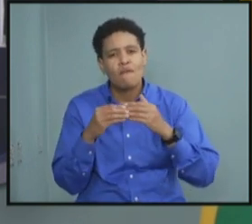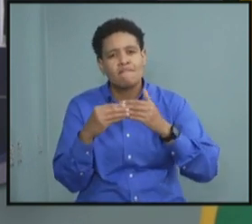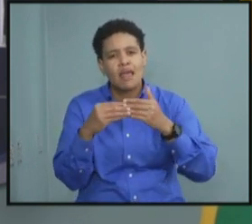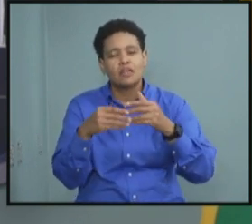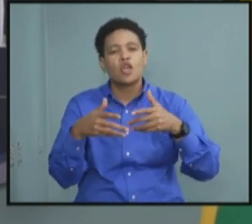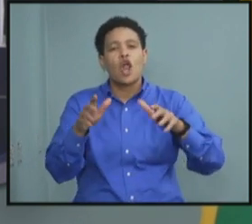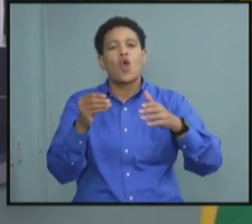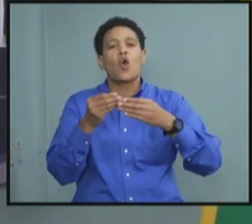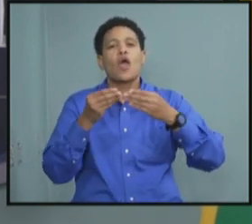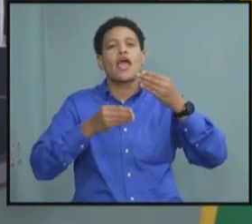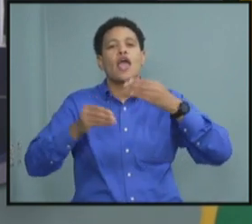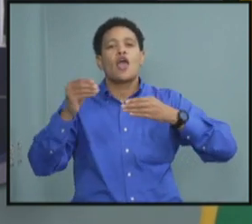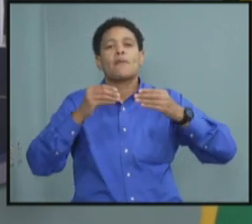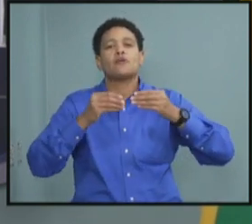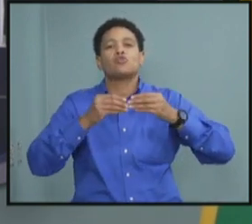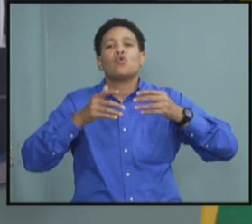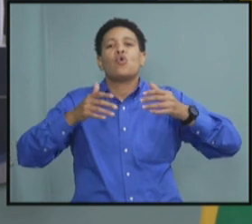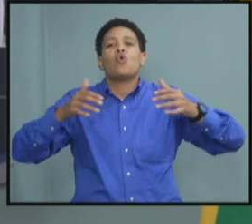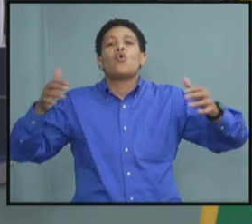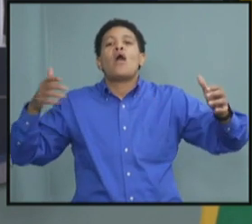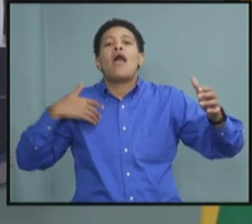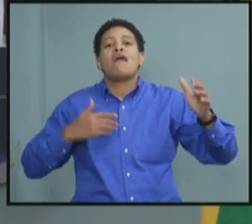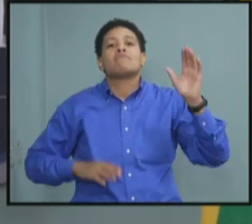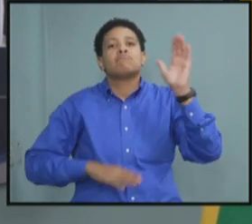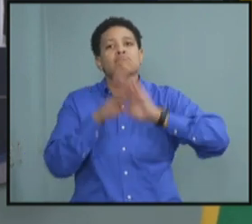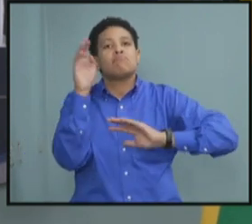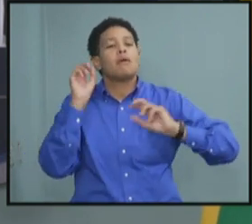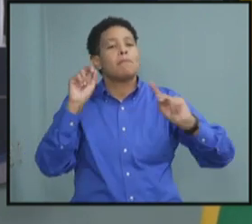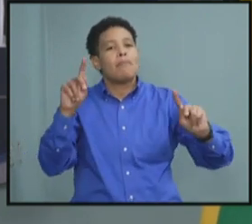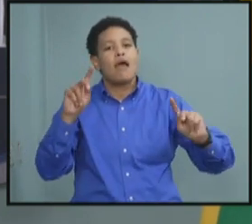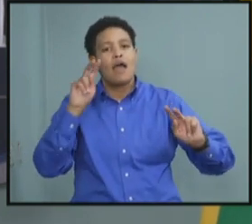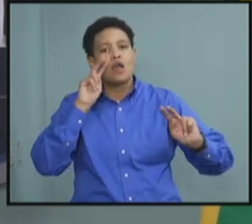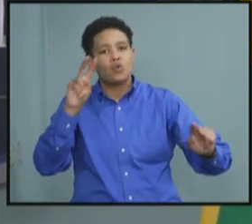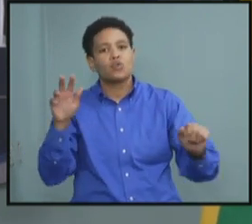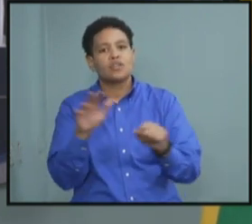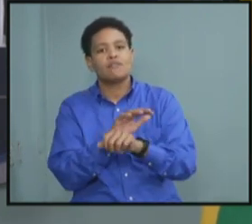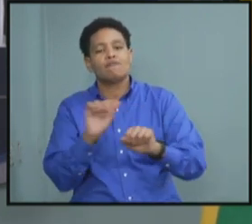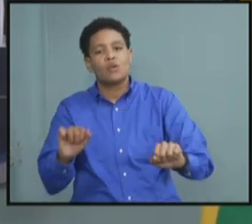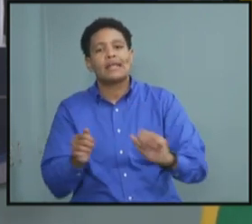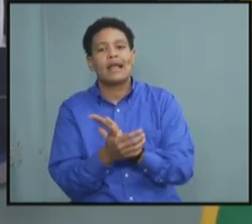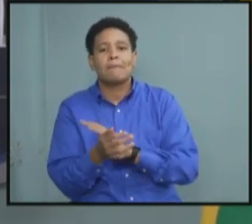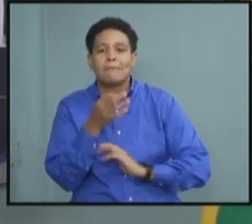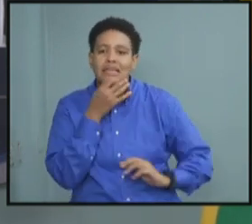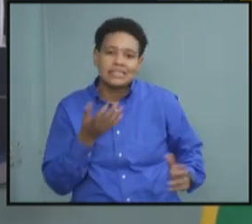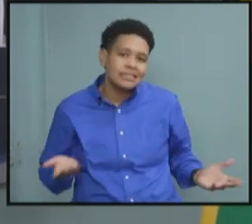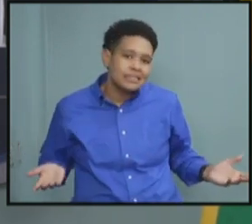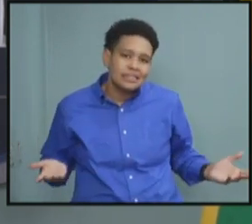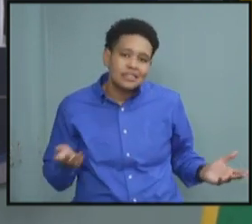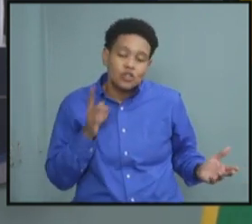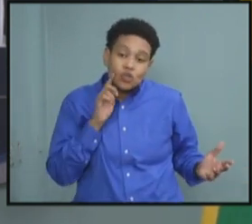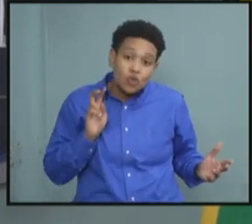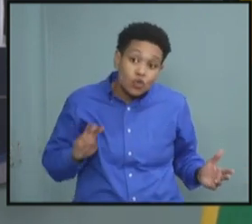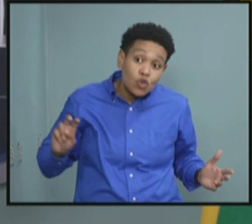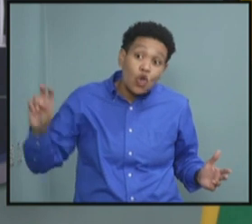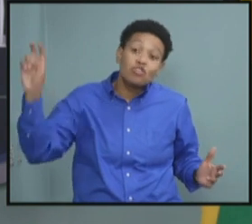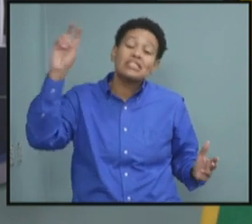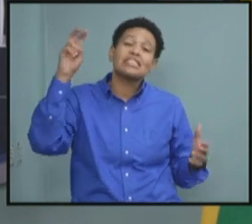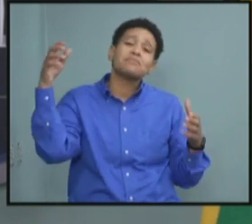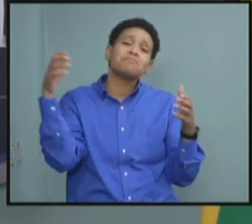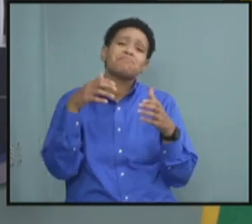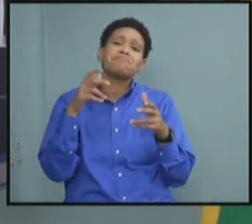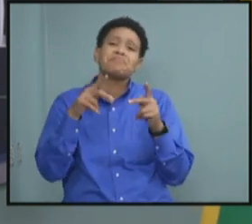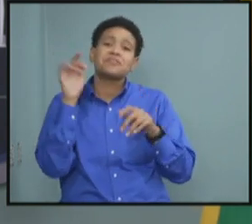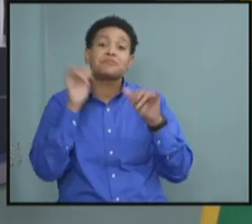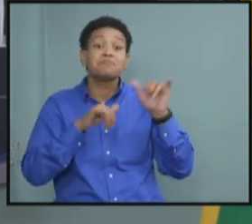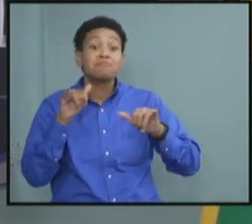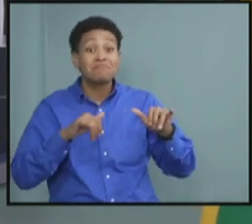to grow and have a resurgence and move towards its full capacity. So the tourism interests